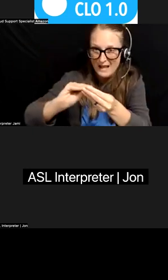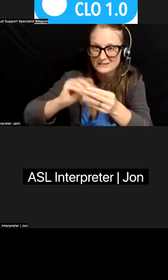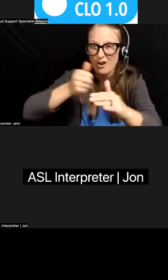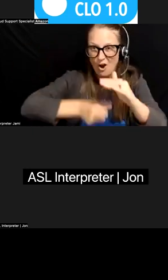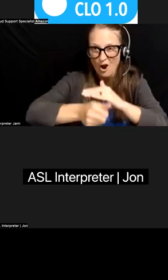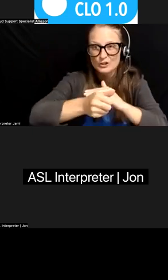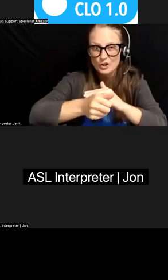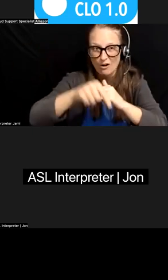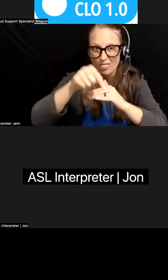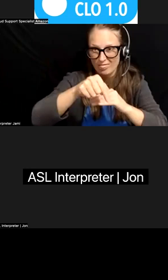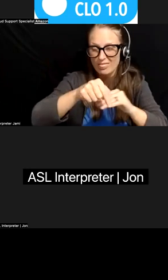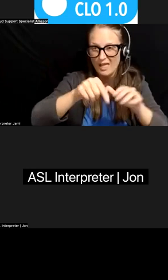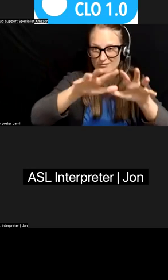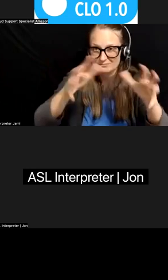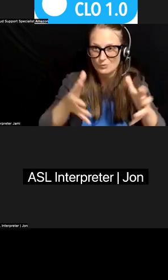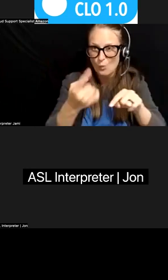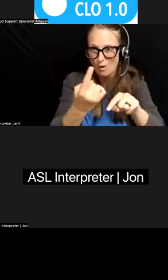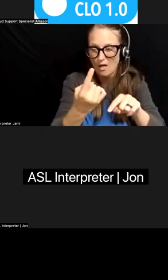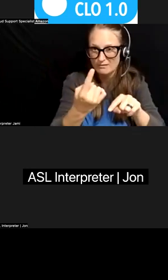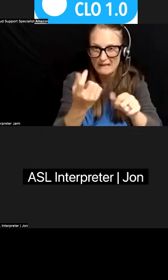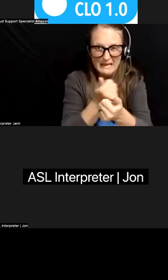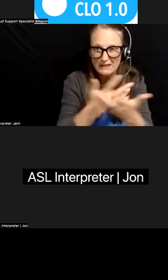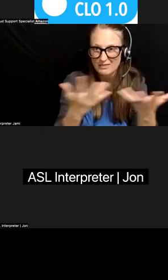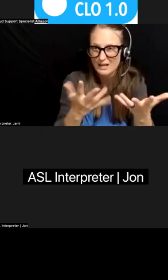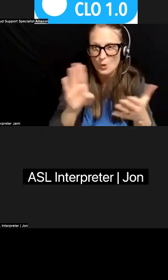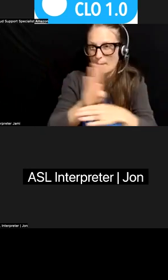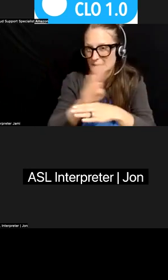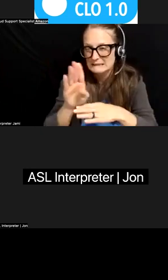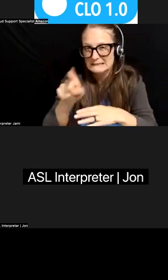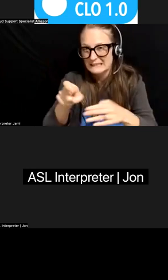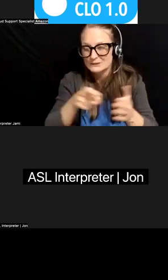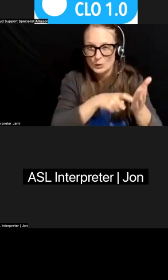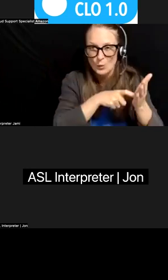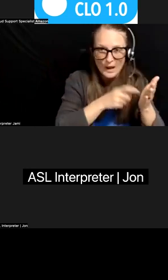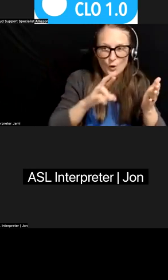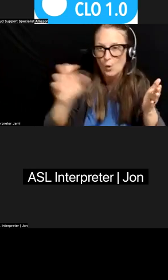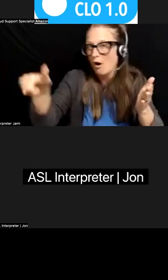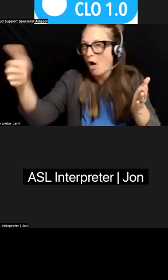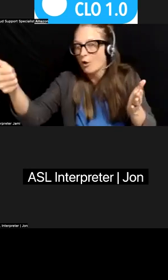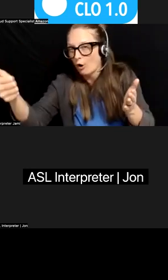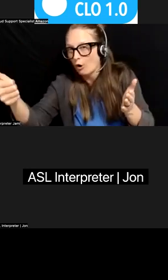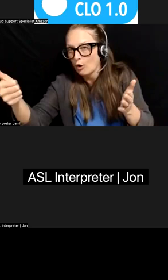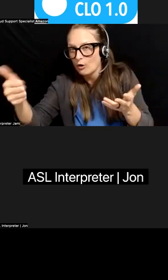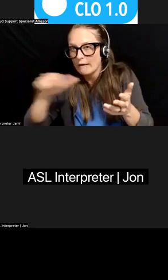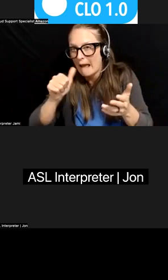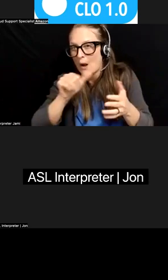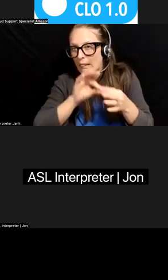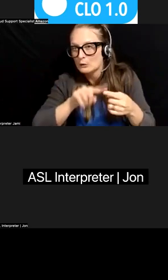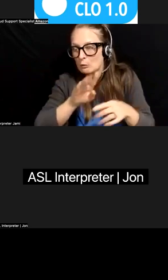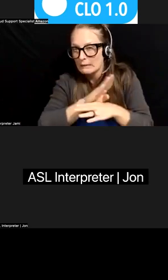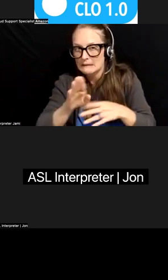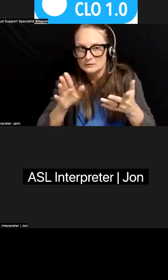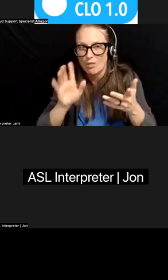design anything that your business needs require or any other needs require. So that's Amazon Web